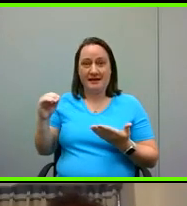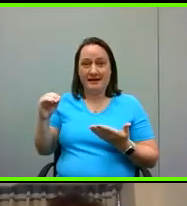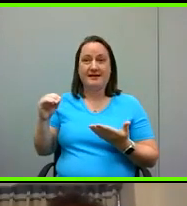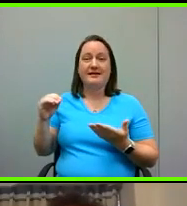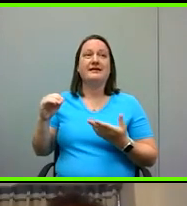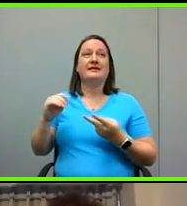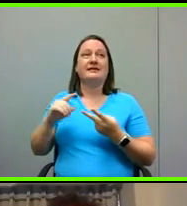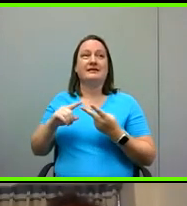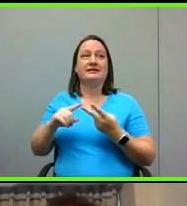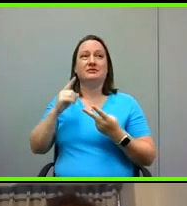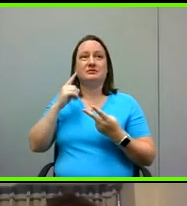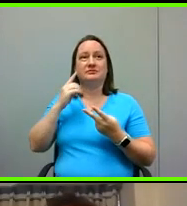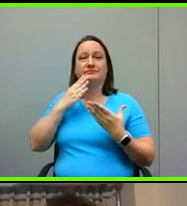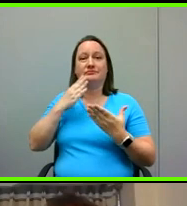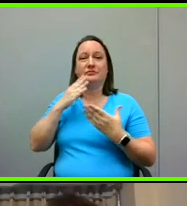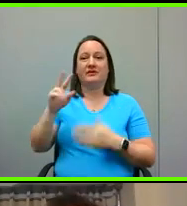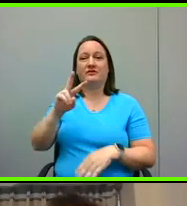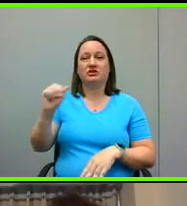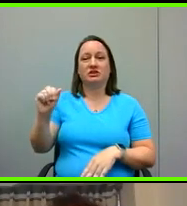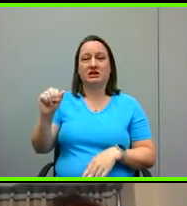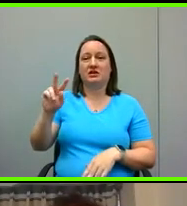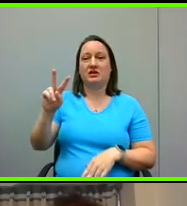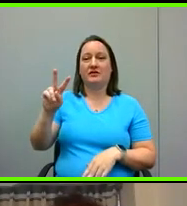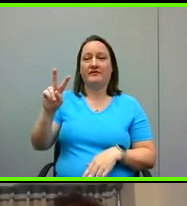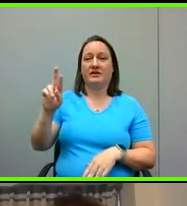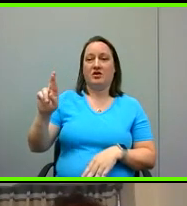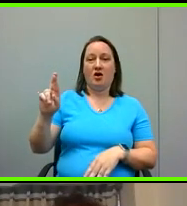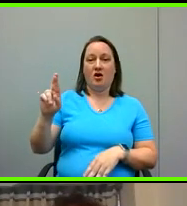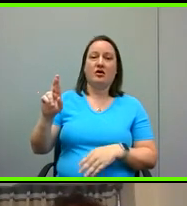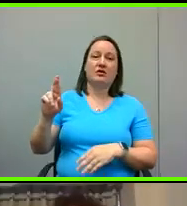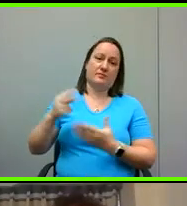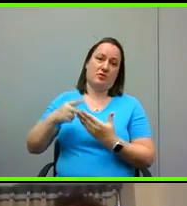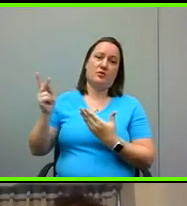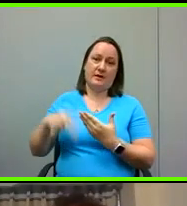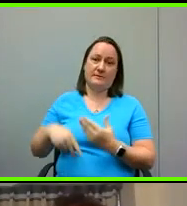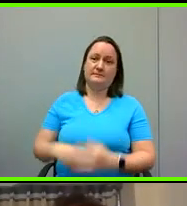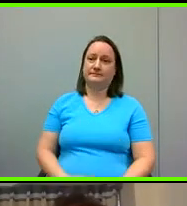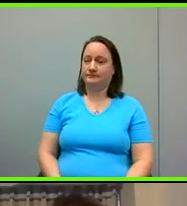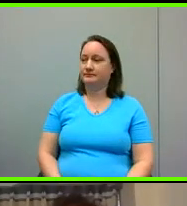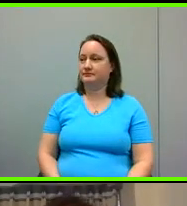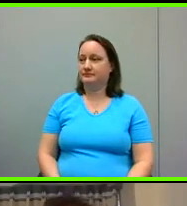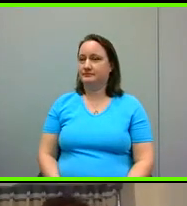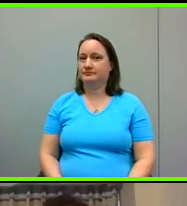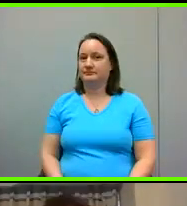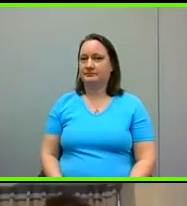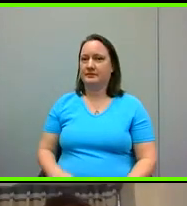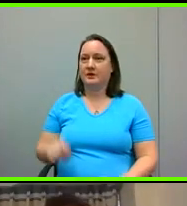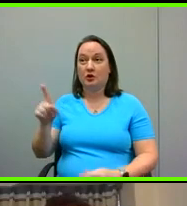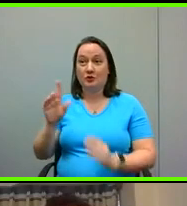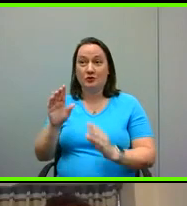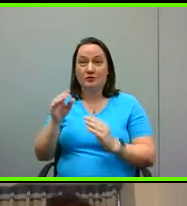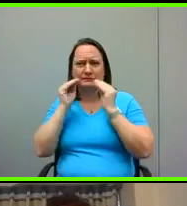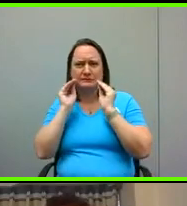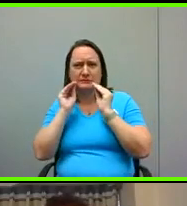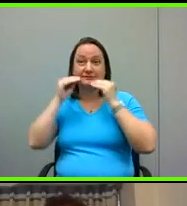to Virginia's vocational rehabilitation program. Are you frowning or smiling?